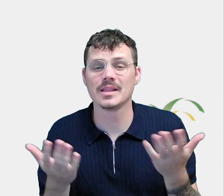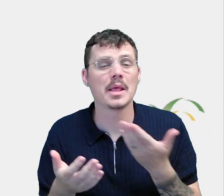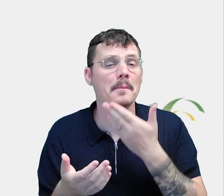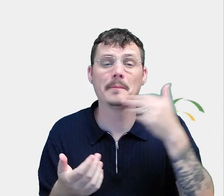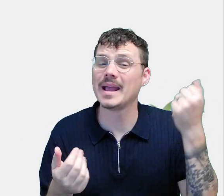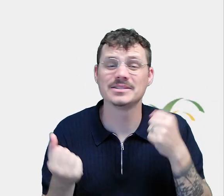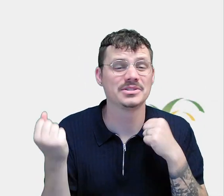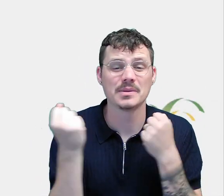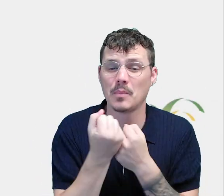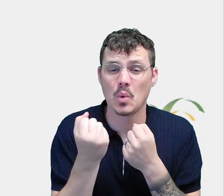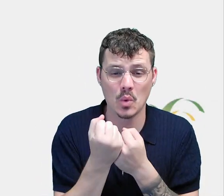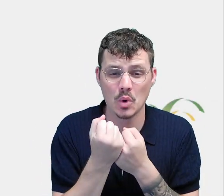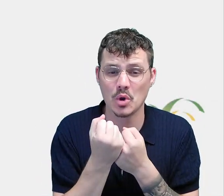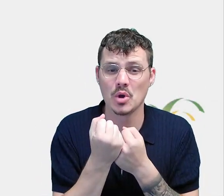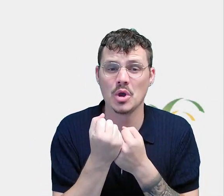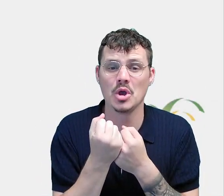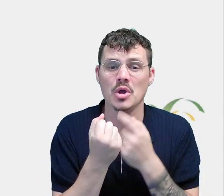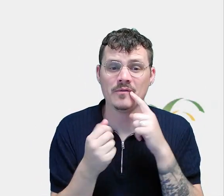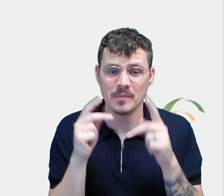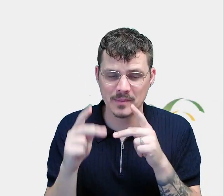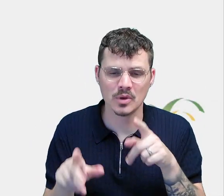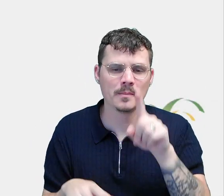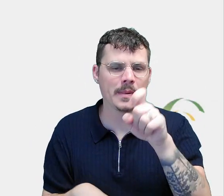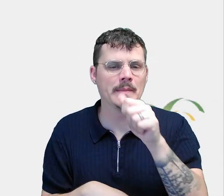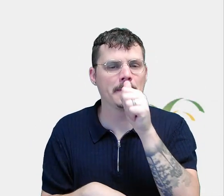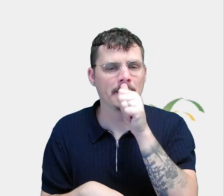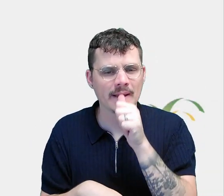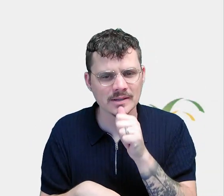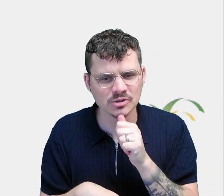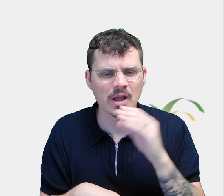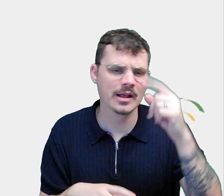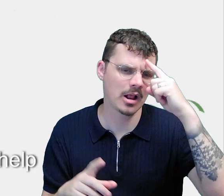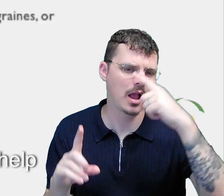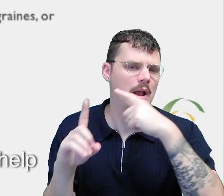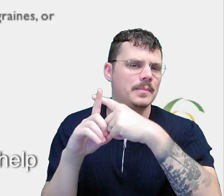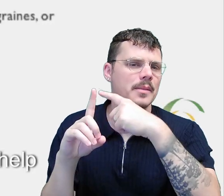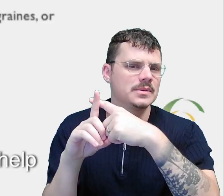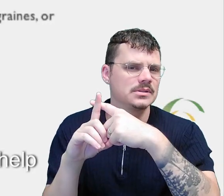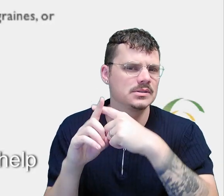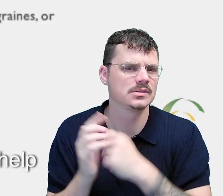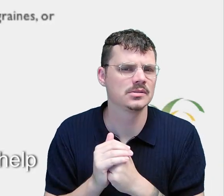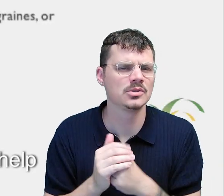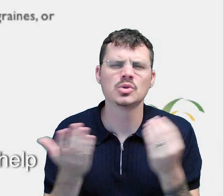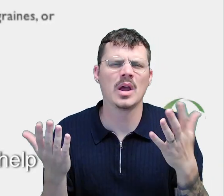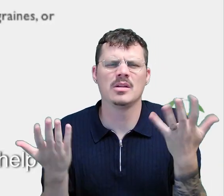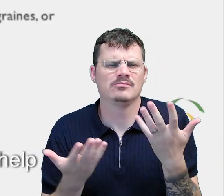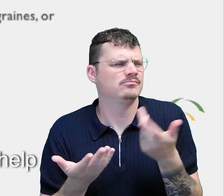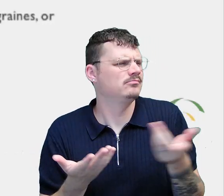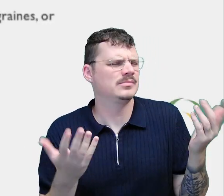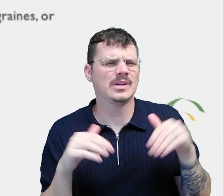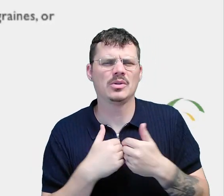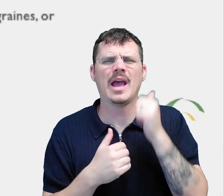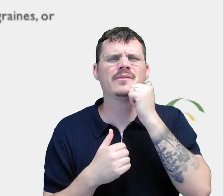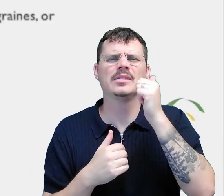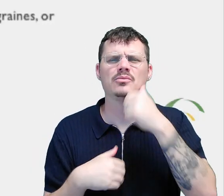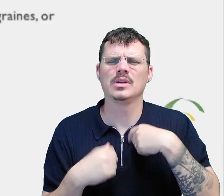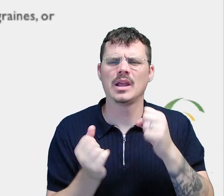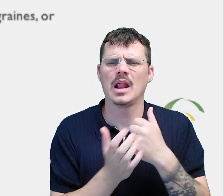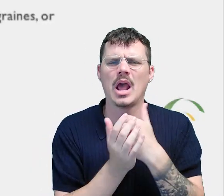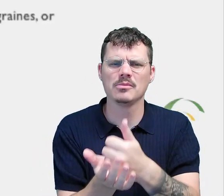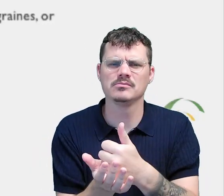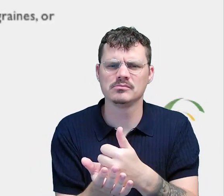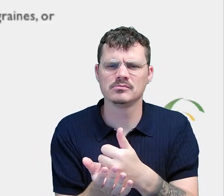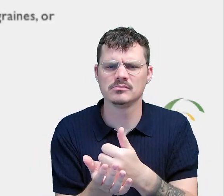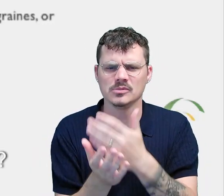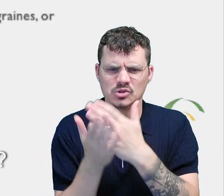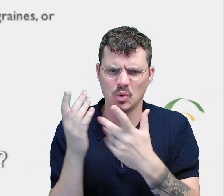best support people are patient and optimistic. So what are everyday ways for us to help somebody we